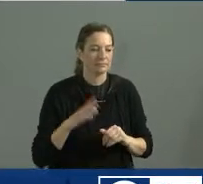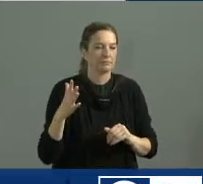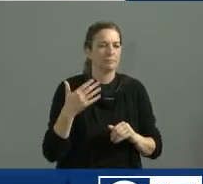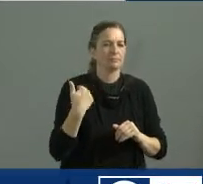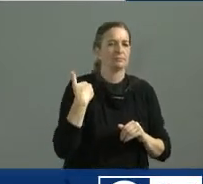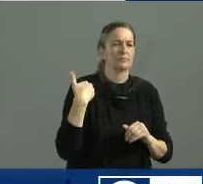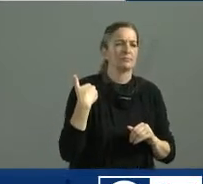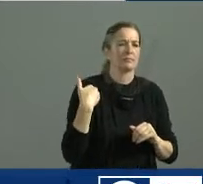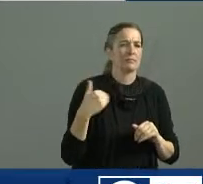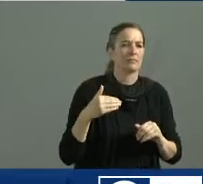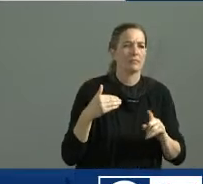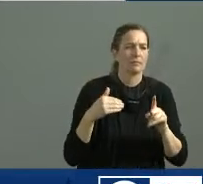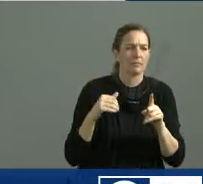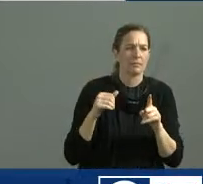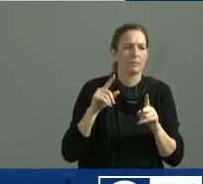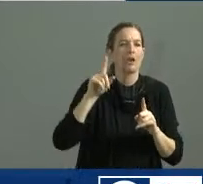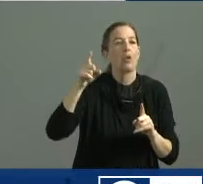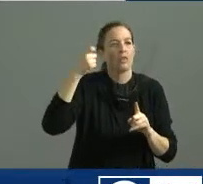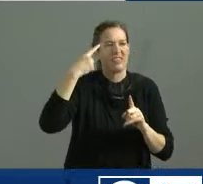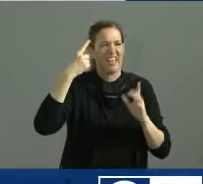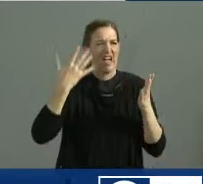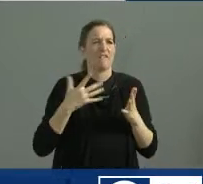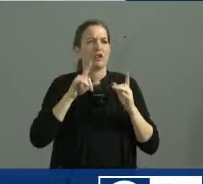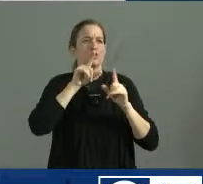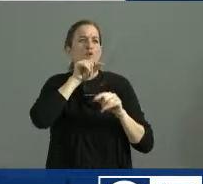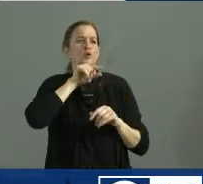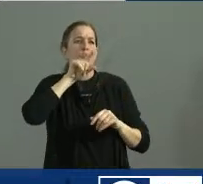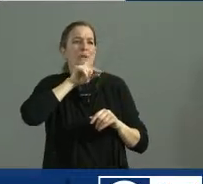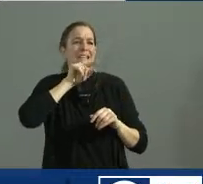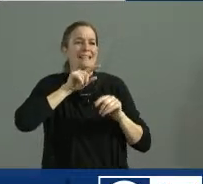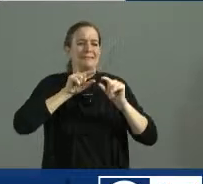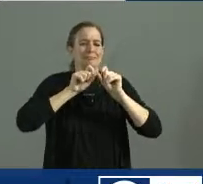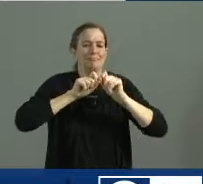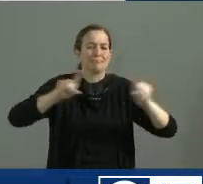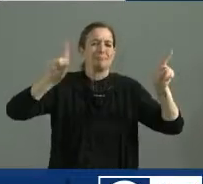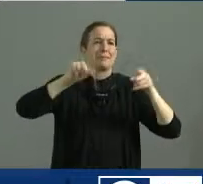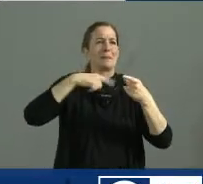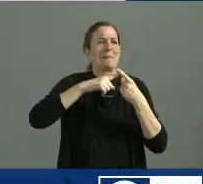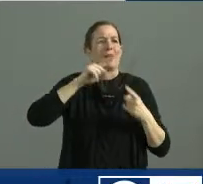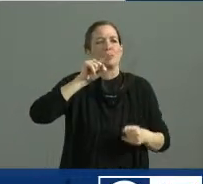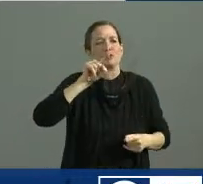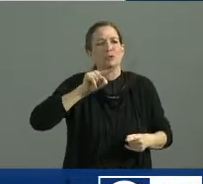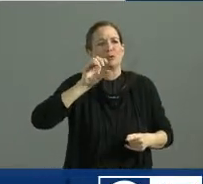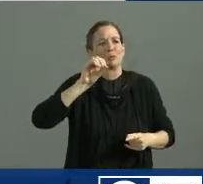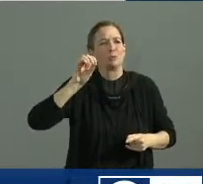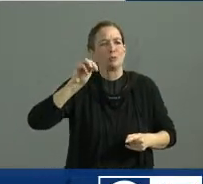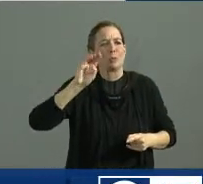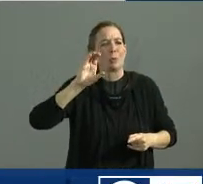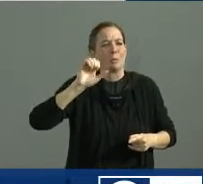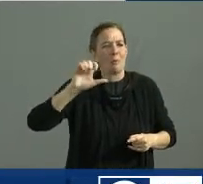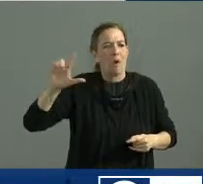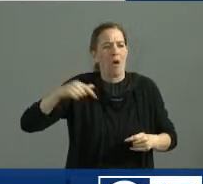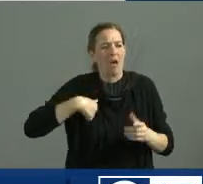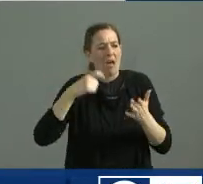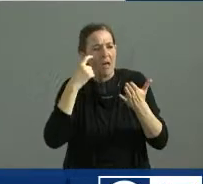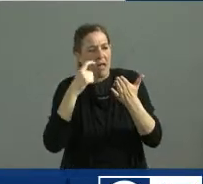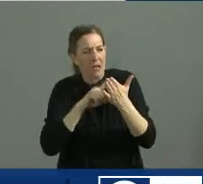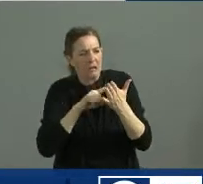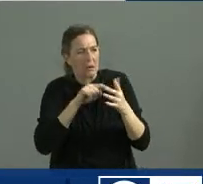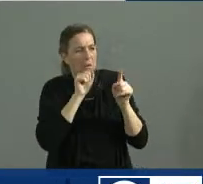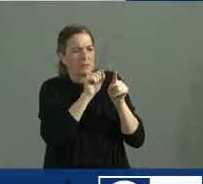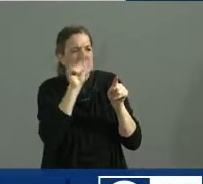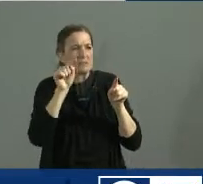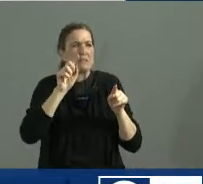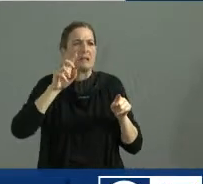and I had noticed that not only was Michael Bidwell on there, but also Robert Sarver and Mr. Hall